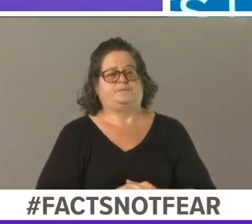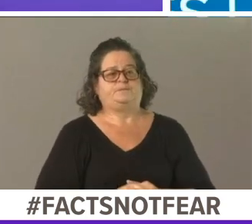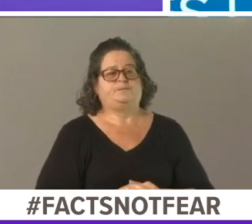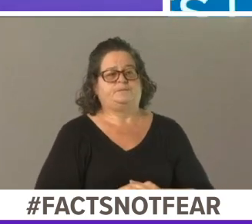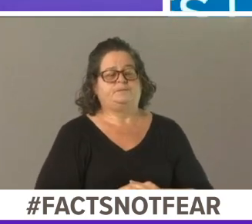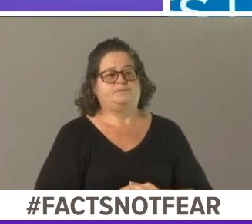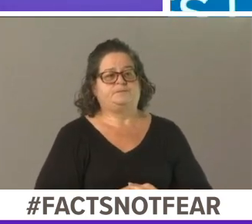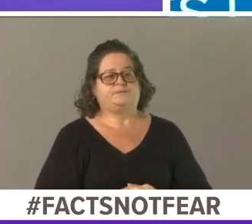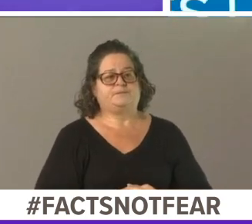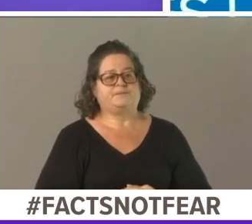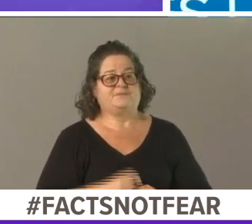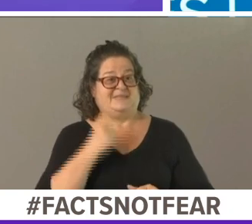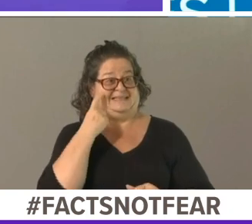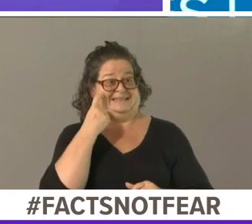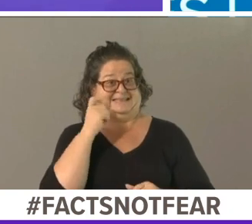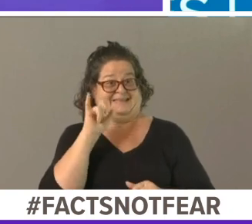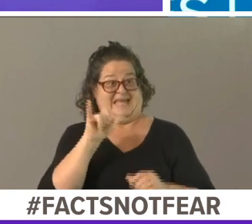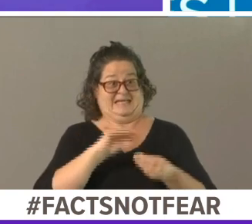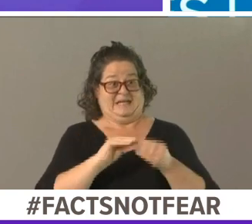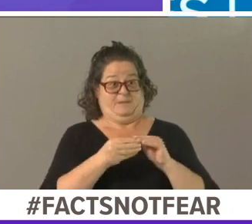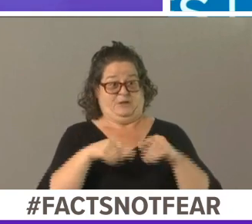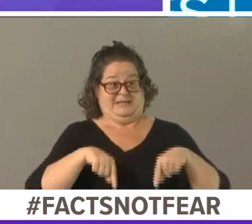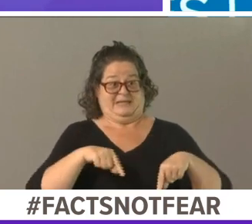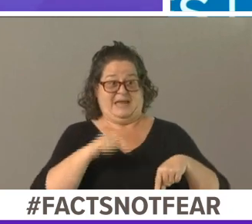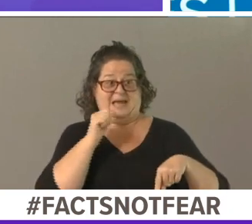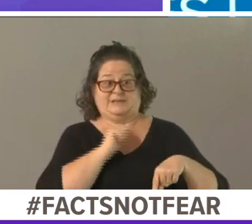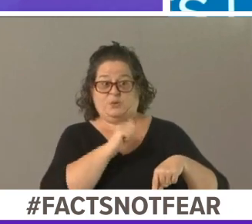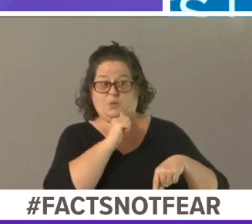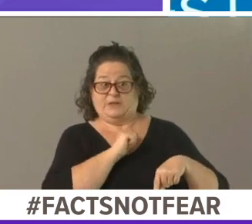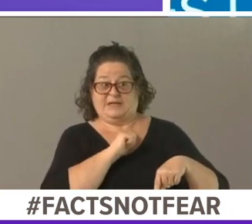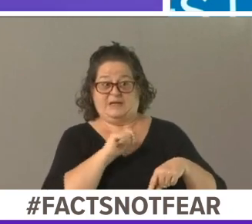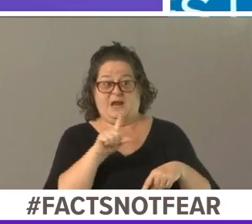Here are the latest numbers for the state of Arizona.